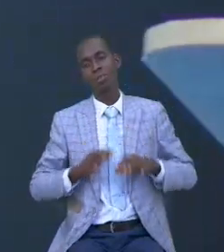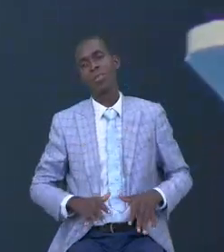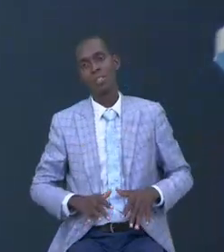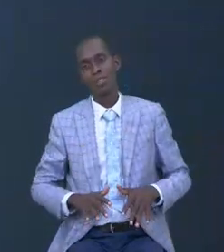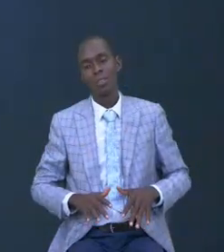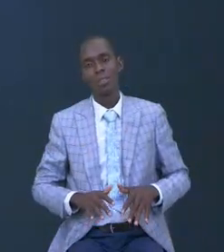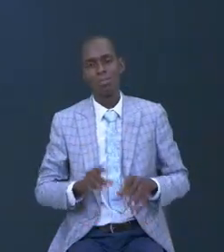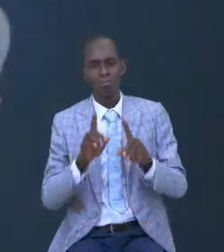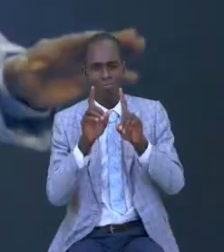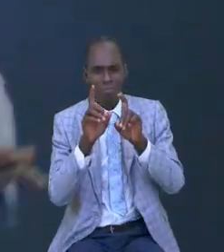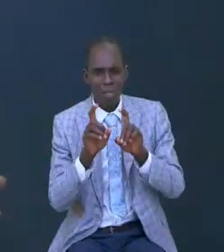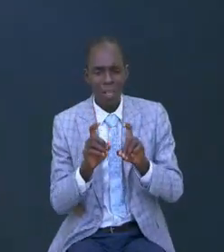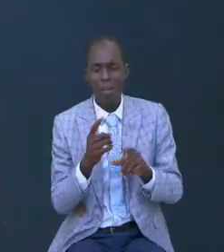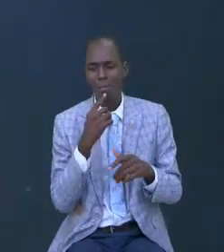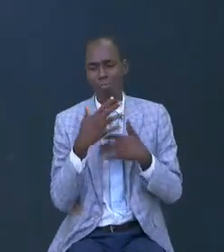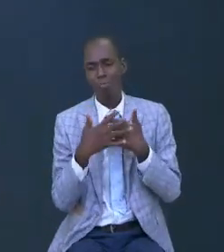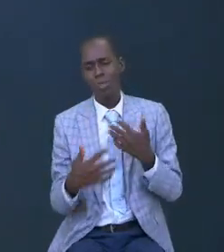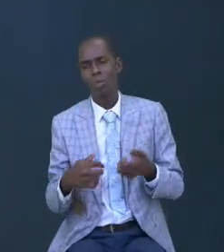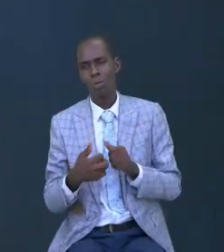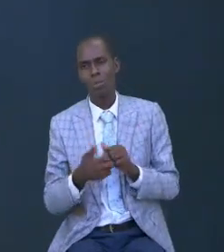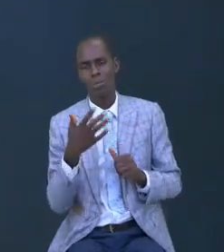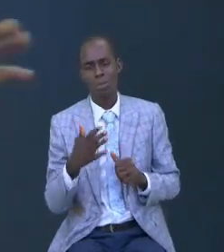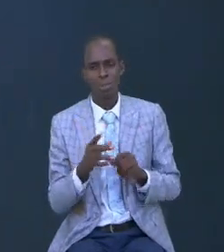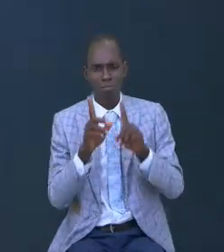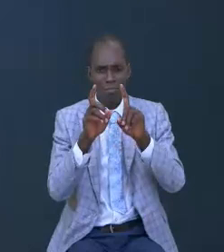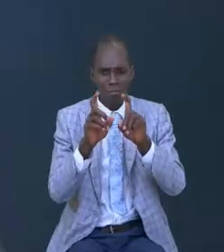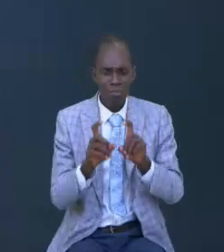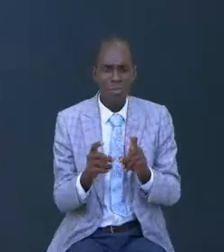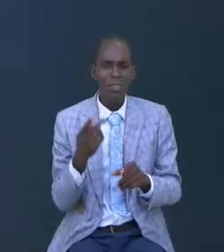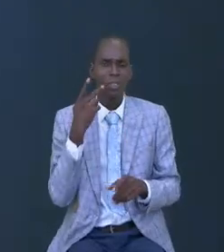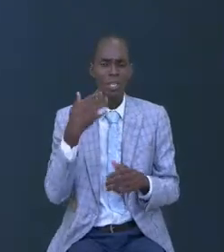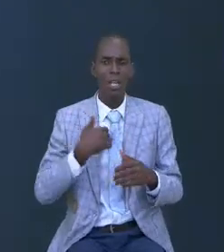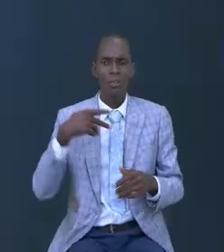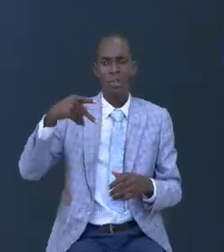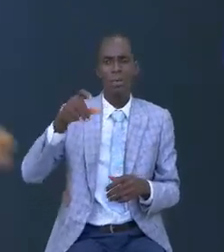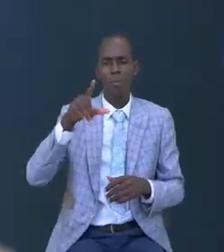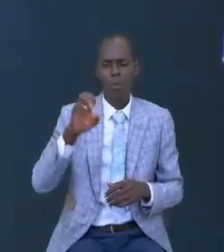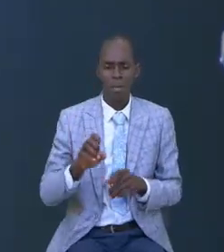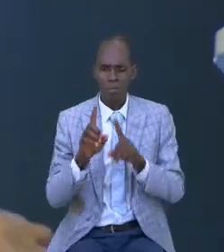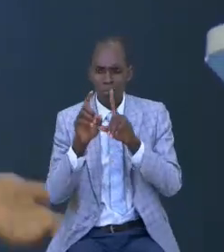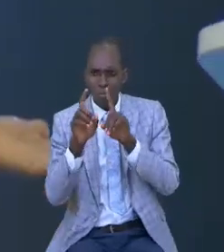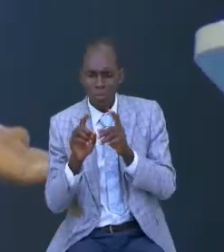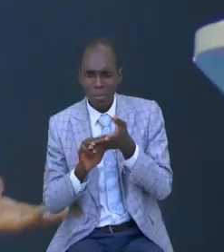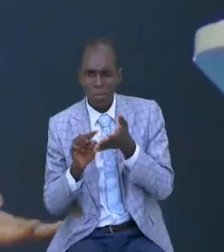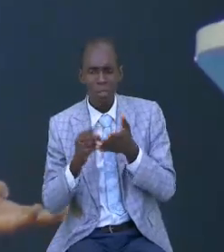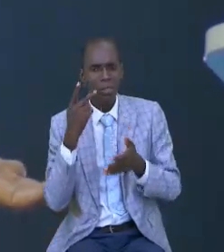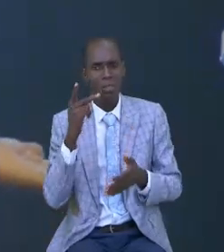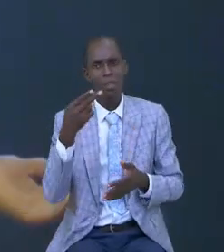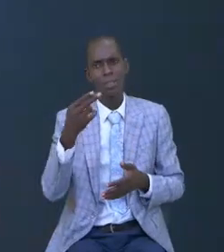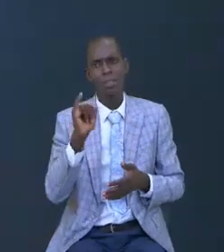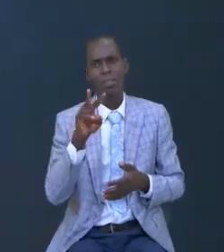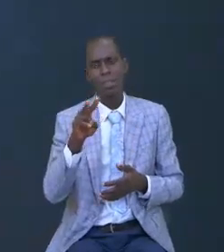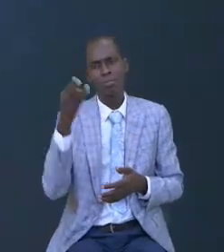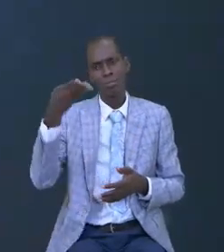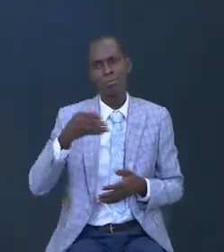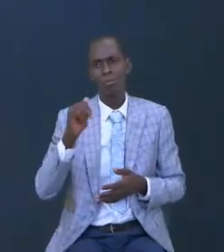blood flowing. Diagnosis, pile. Diagnosis, HIV. Diagnosis, helpless,